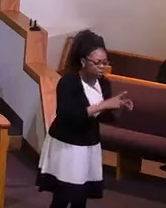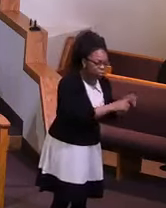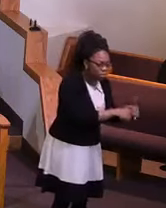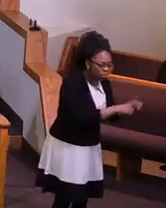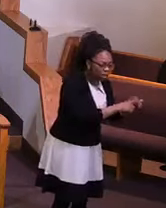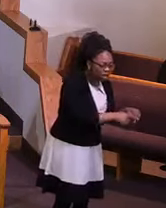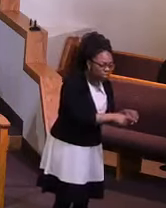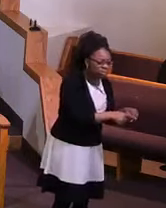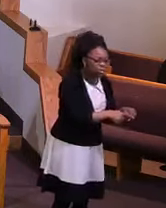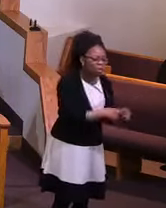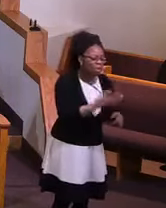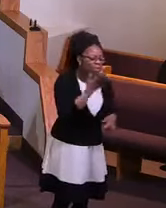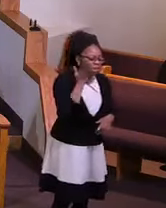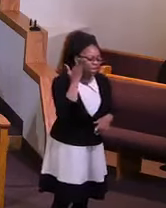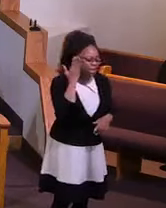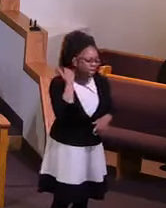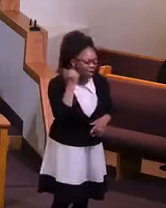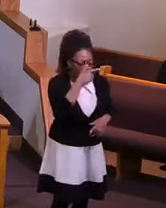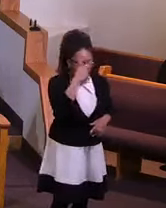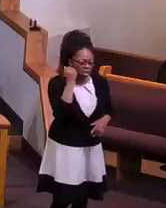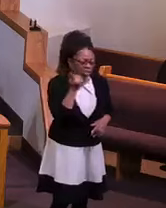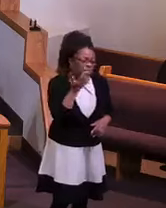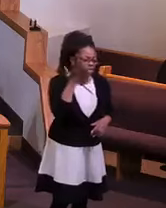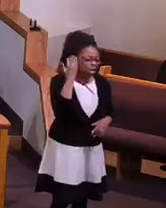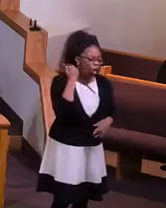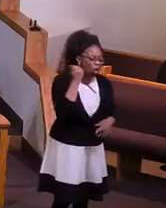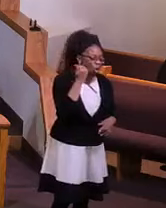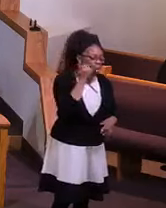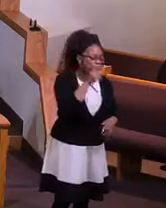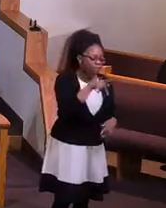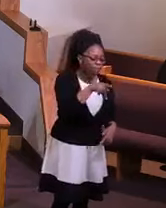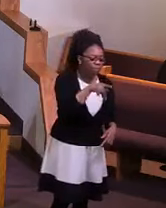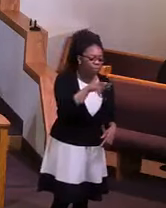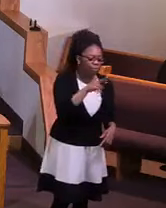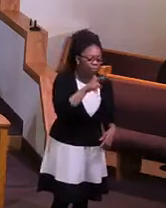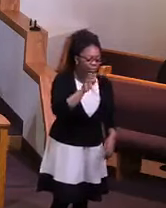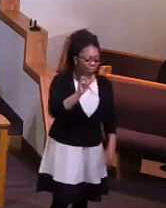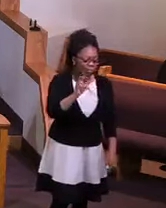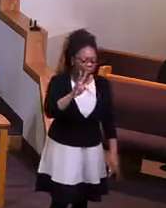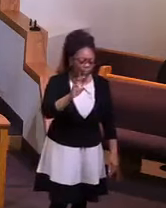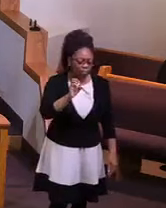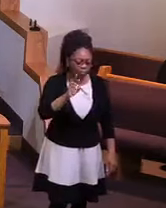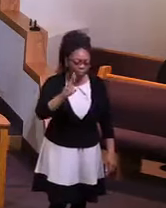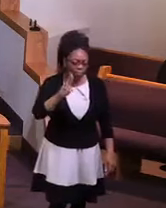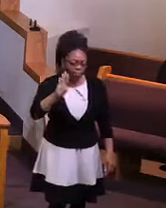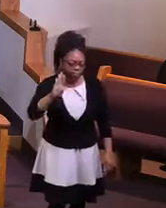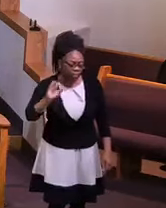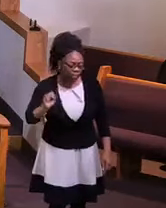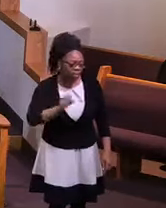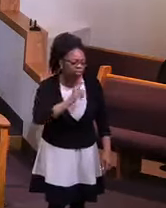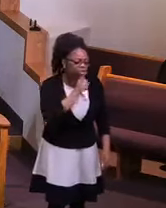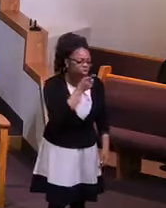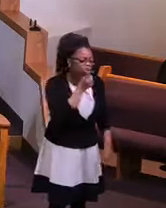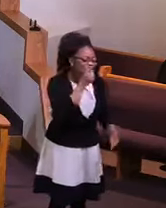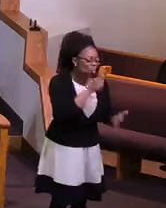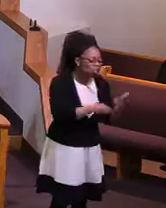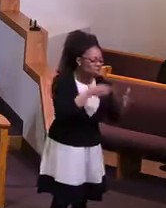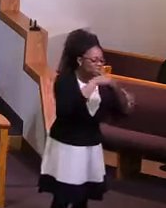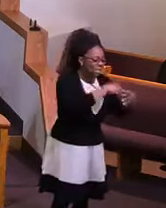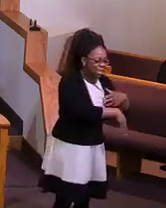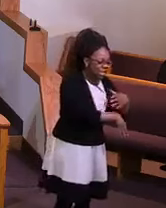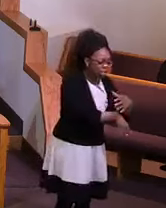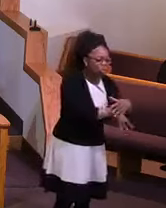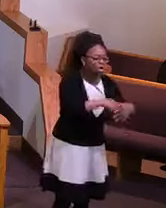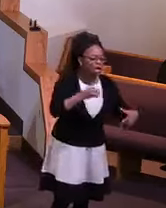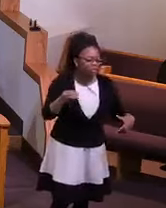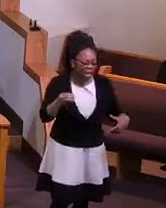old proverb is true, what's in you will come out. Actually, the second verse explained why this normal brother was